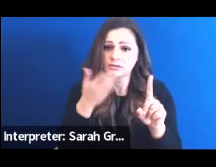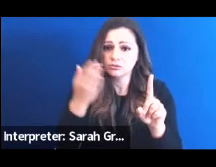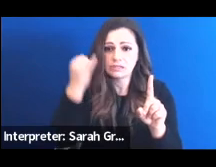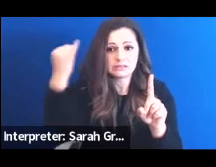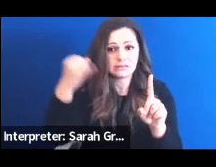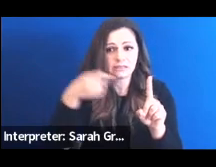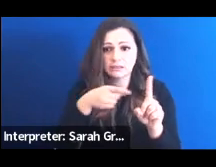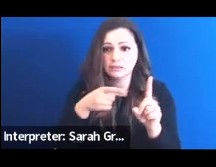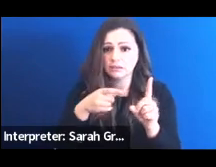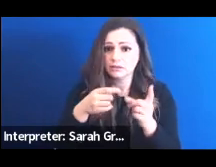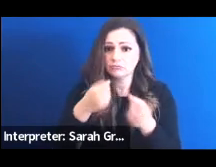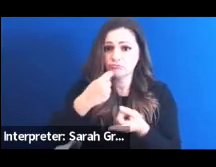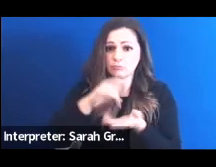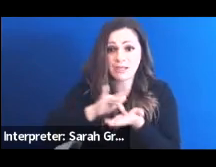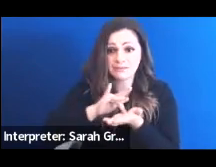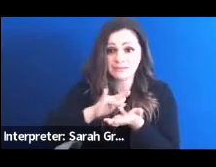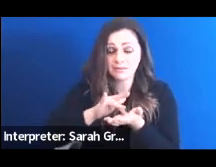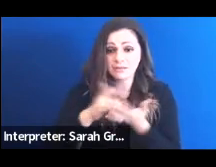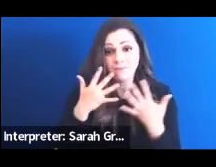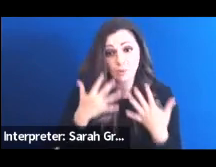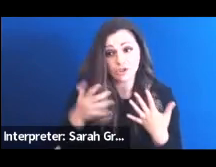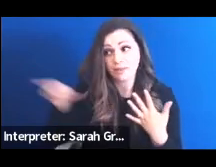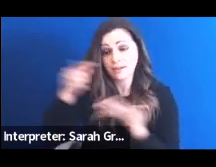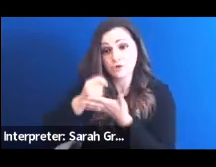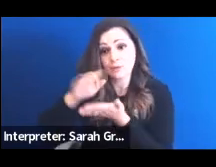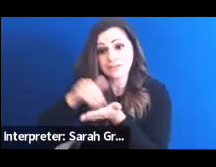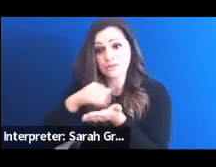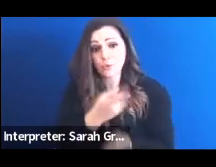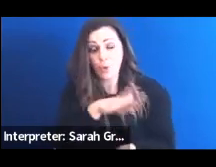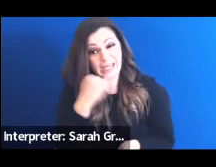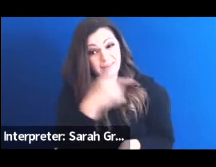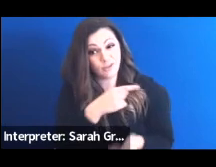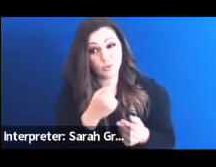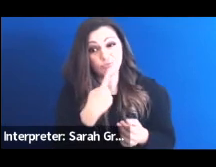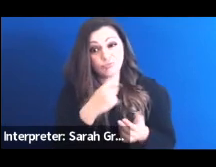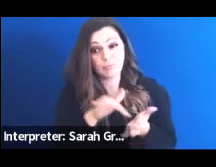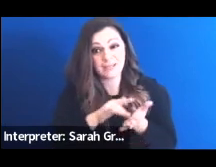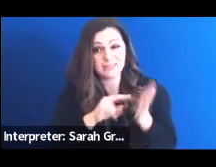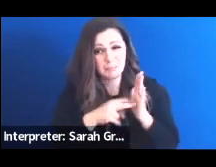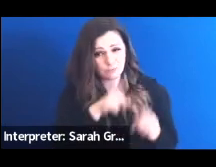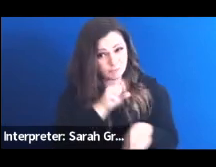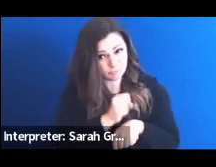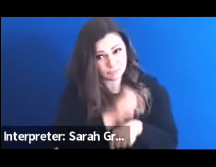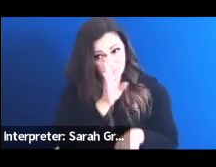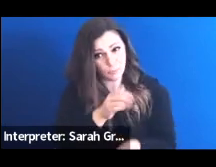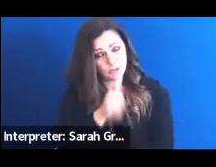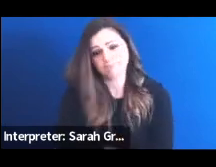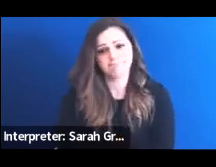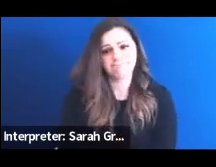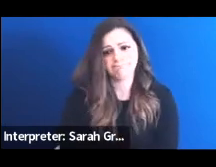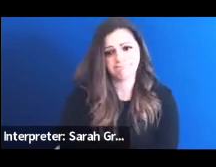Unfortunately, he had been told by those treatment centers that if he took medication, he wasn't really sober. He was still